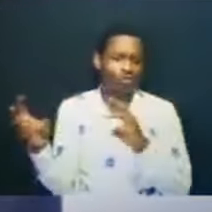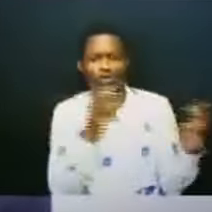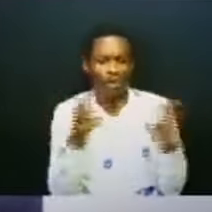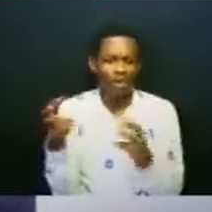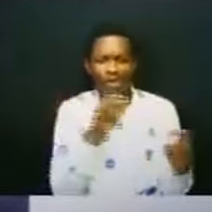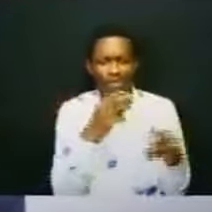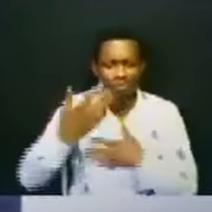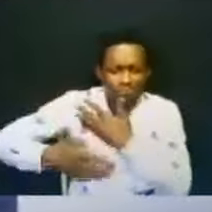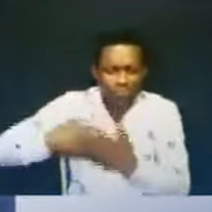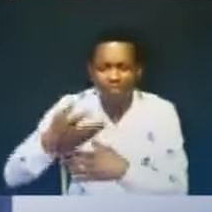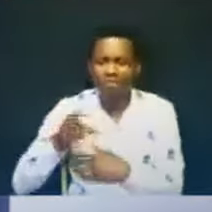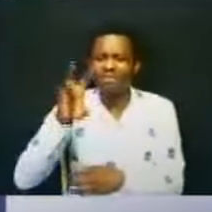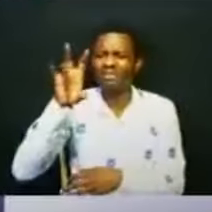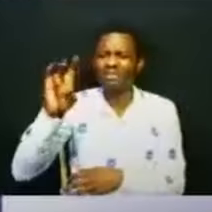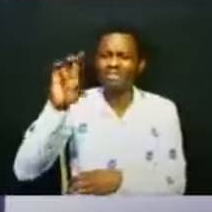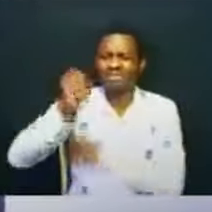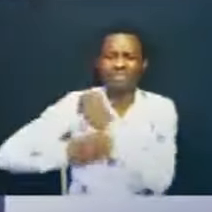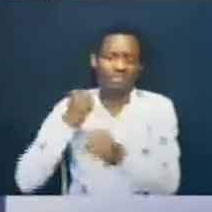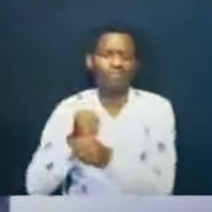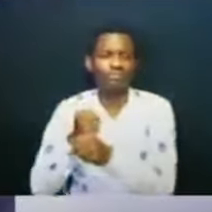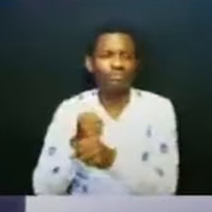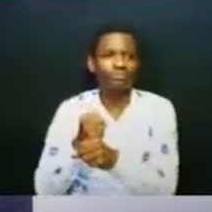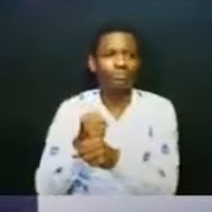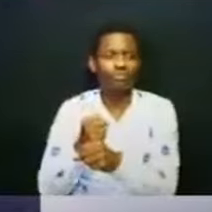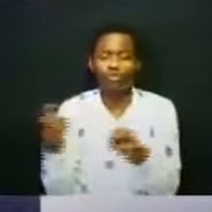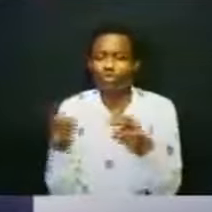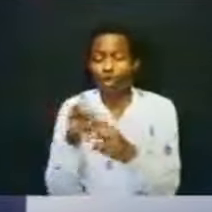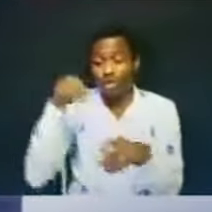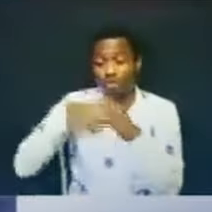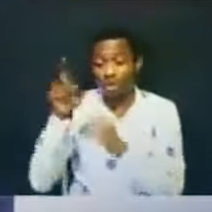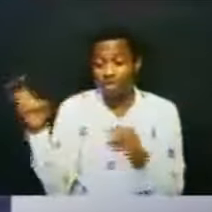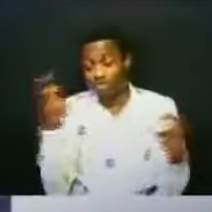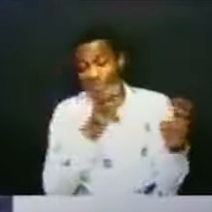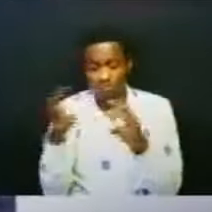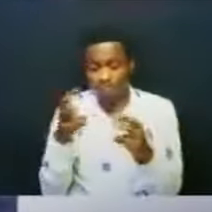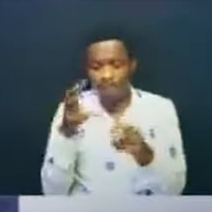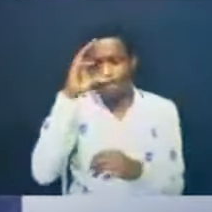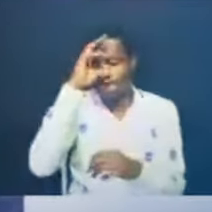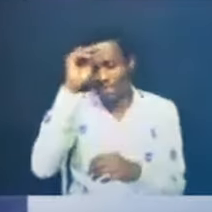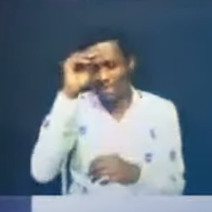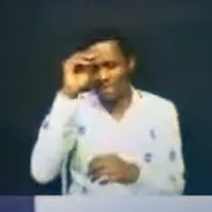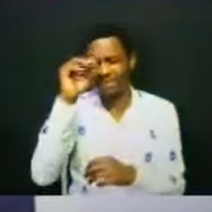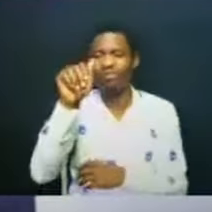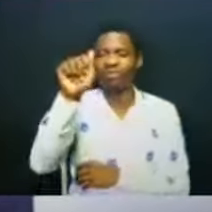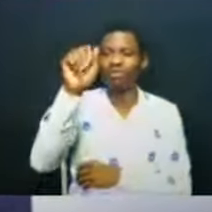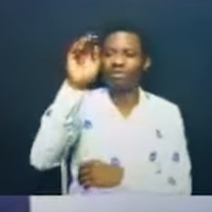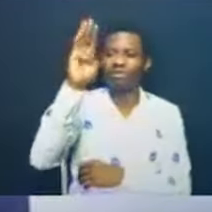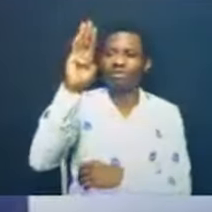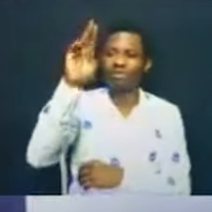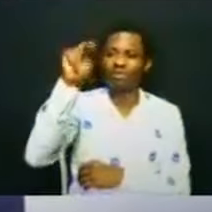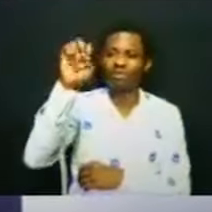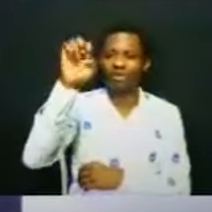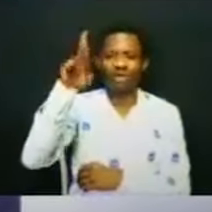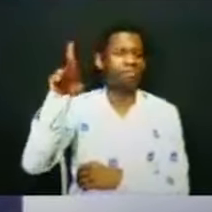It was wa be yemfie nsun. It was in one of those battles that Abner made the statement we just